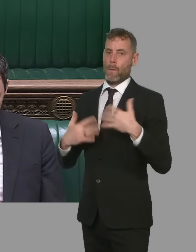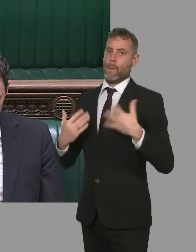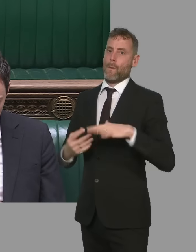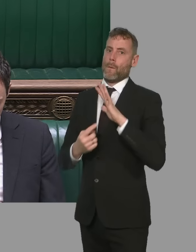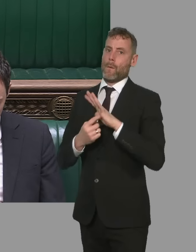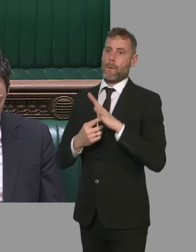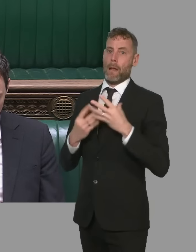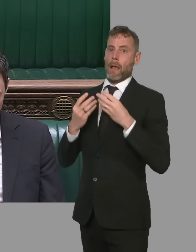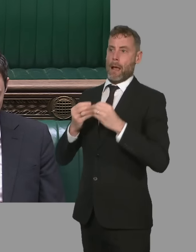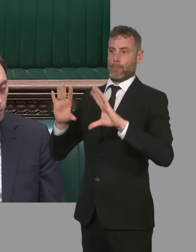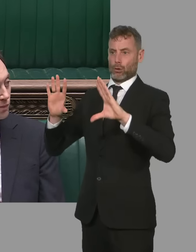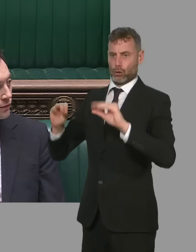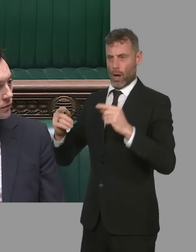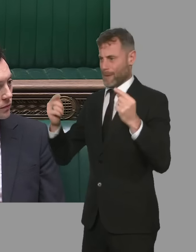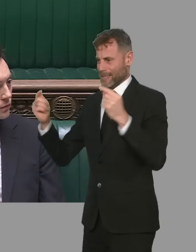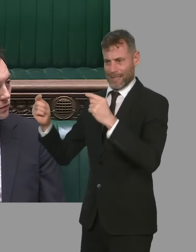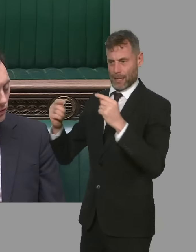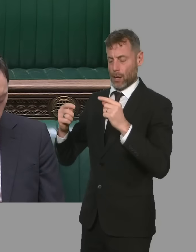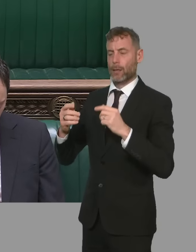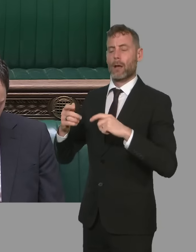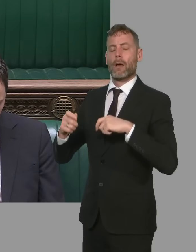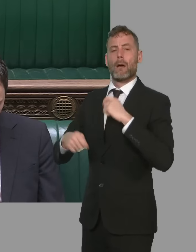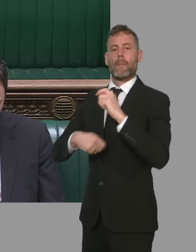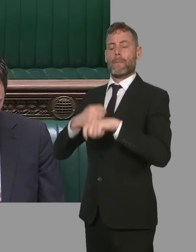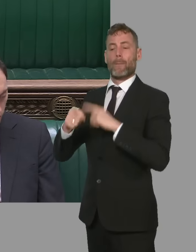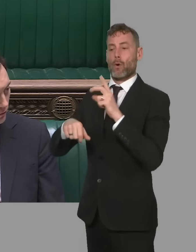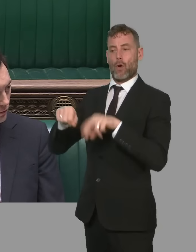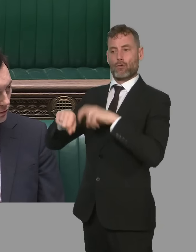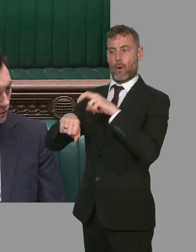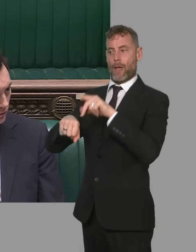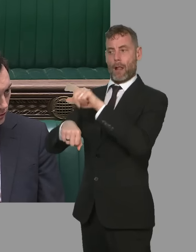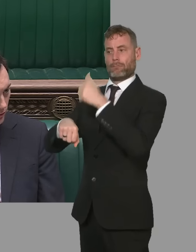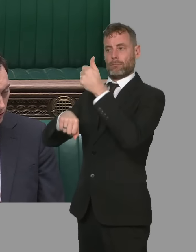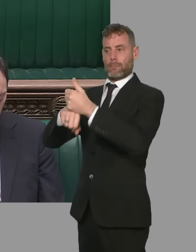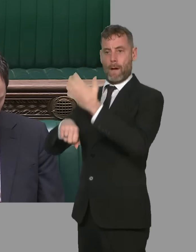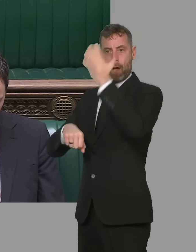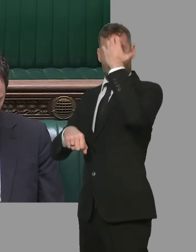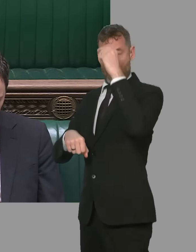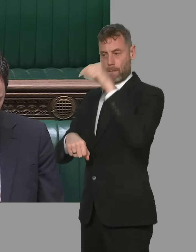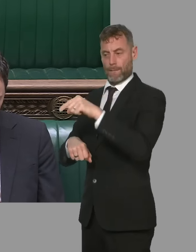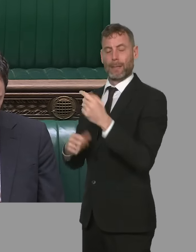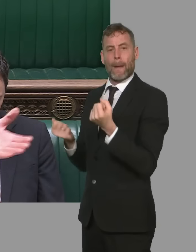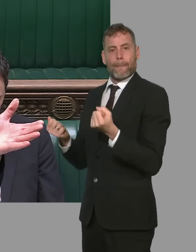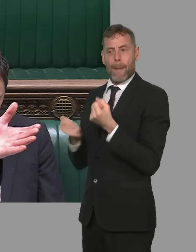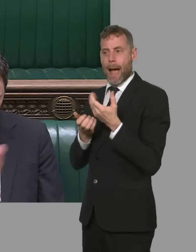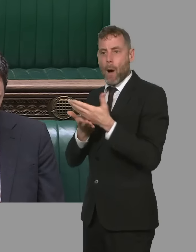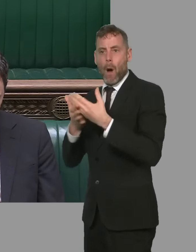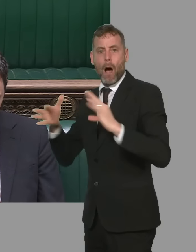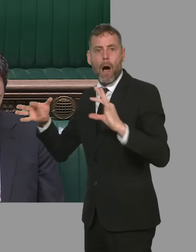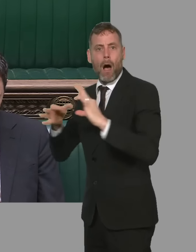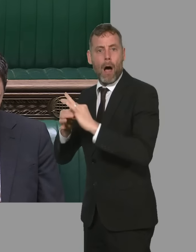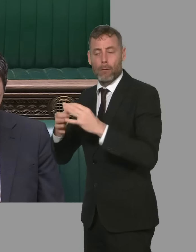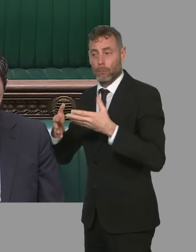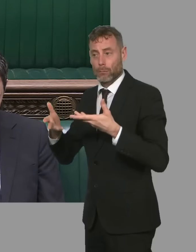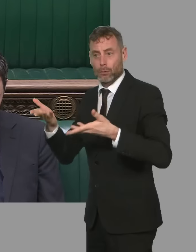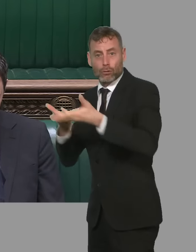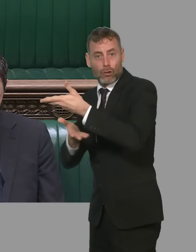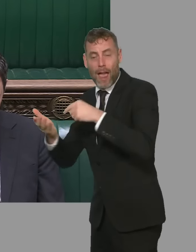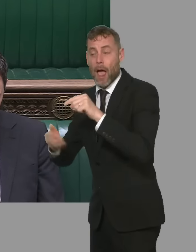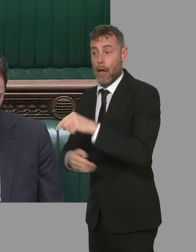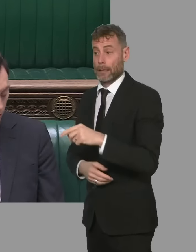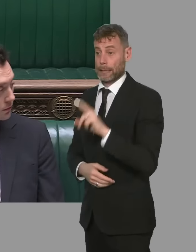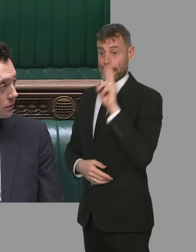government. In the years since, Northern Ireland has been transformed, and I look forward to working with everyone to make